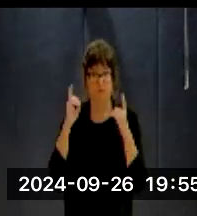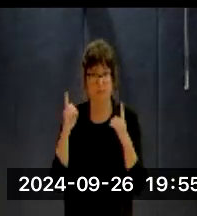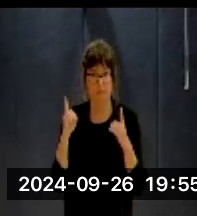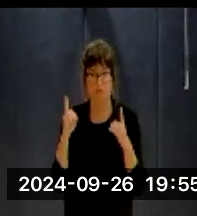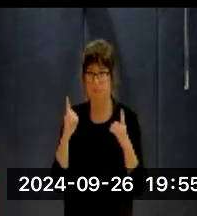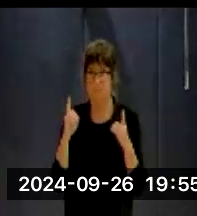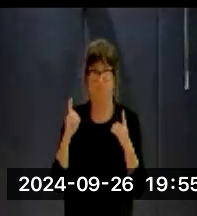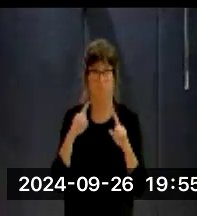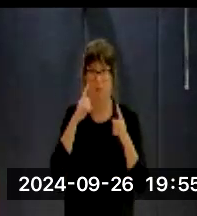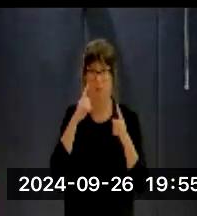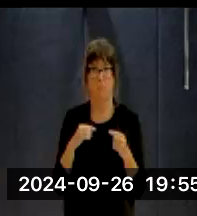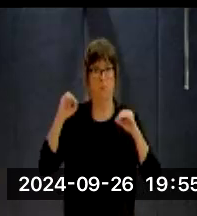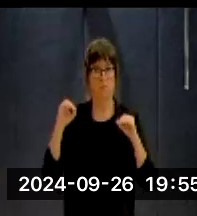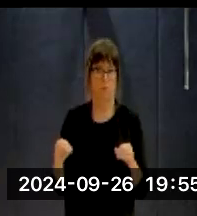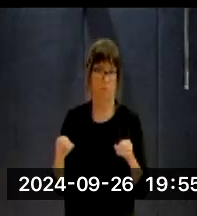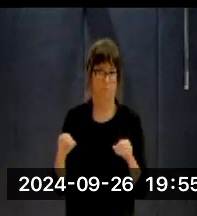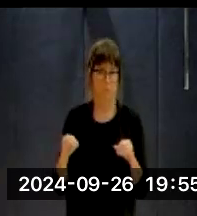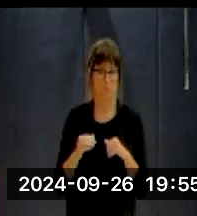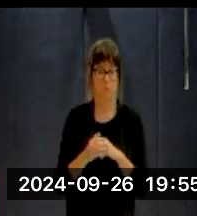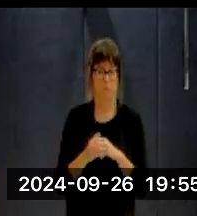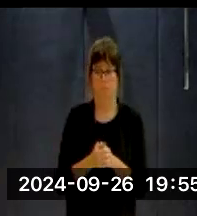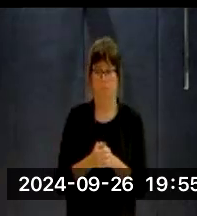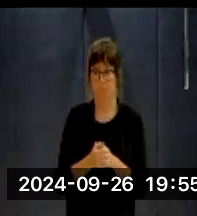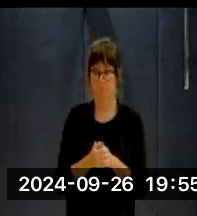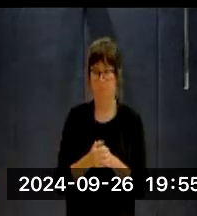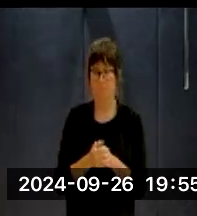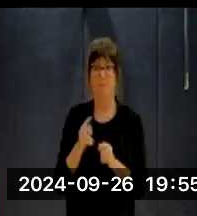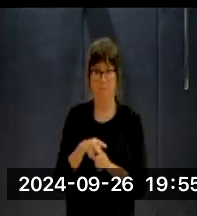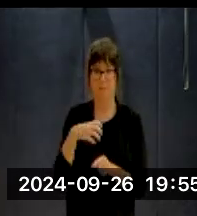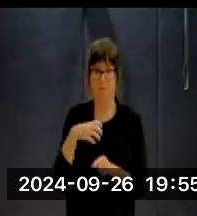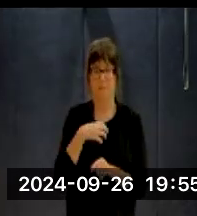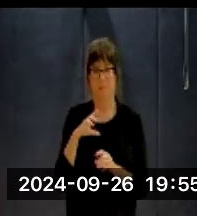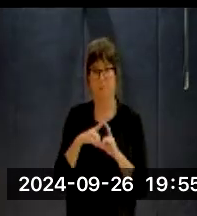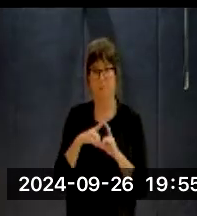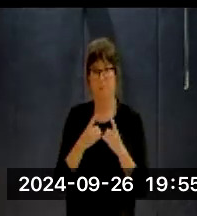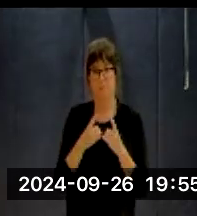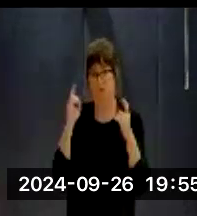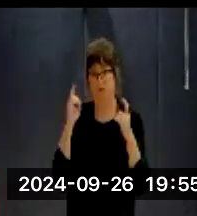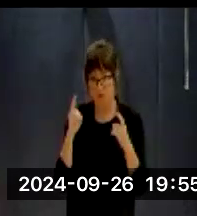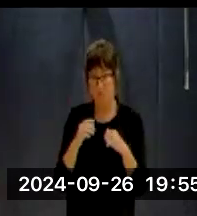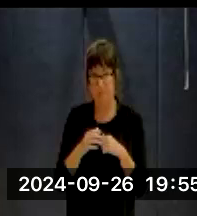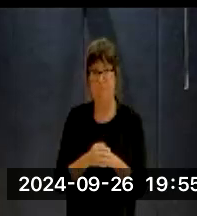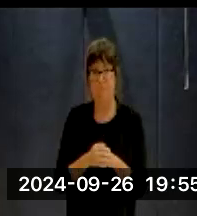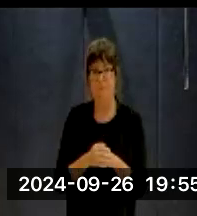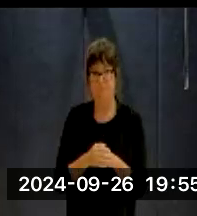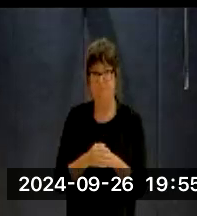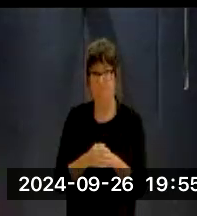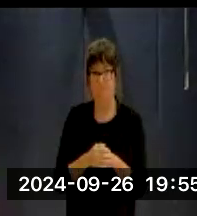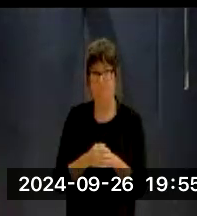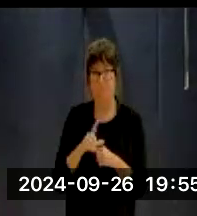one ever responded to us. I ended filing a complaint with the Department of Education, with the